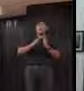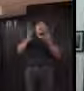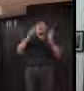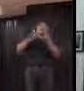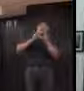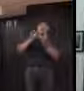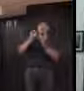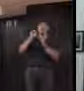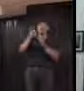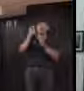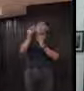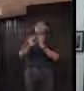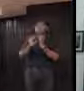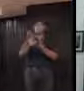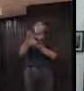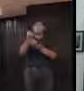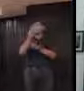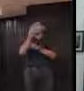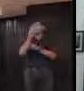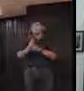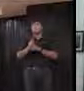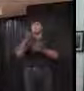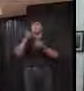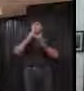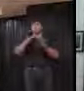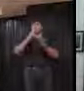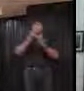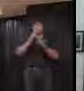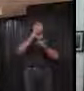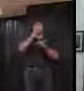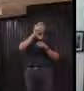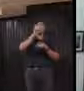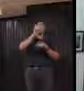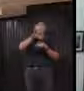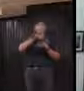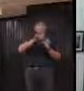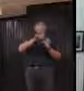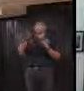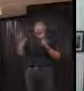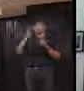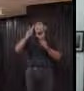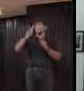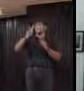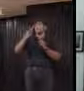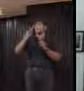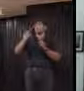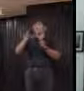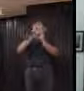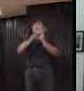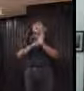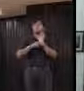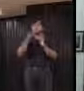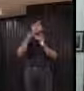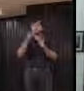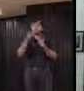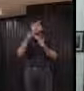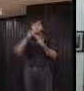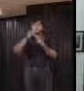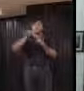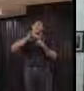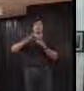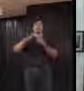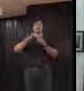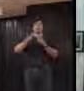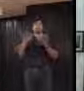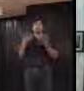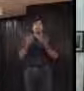but if you see the line of judgment from 1959 to 2019, generally what the Parliament has done may